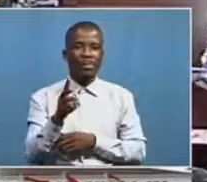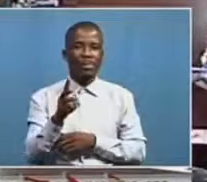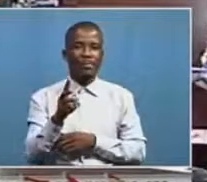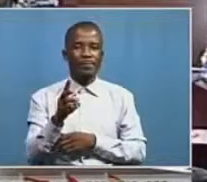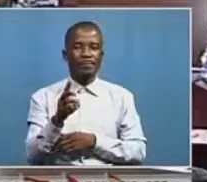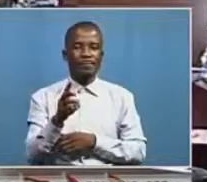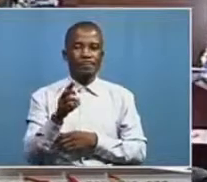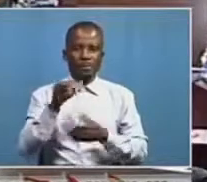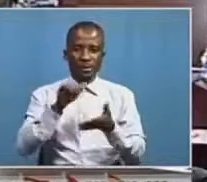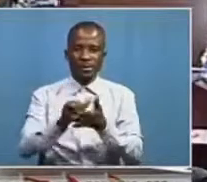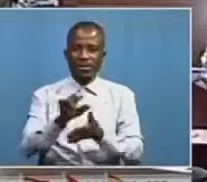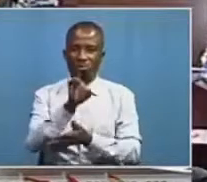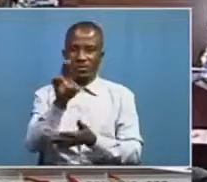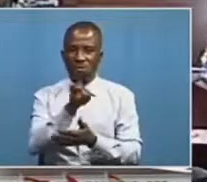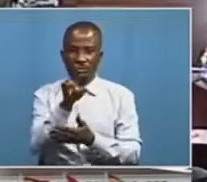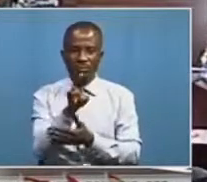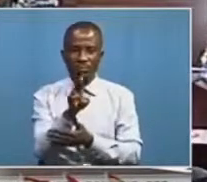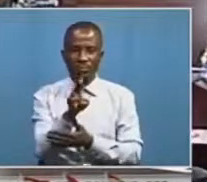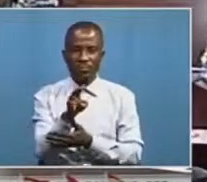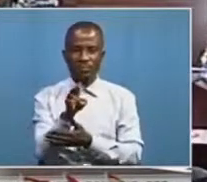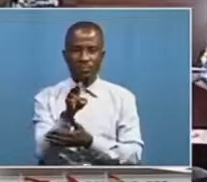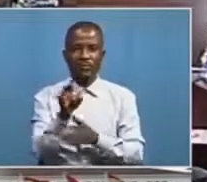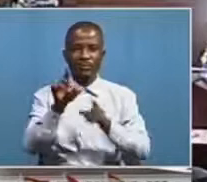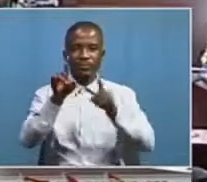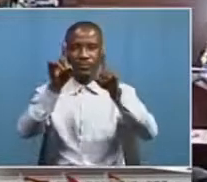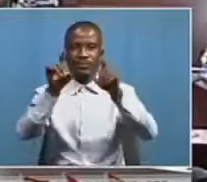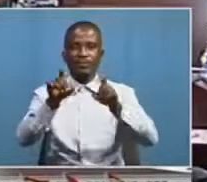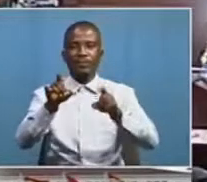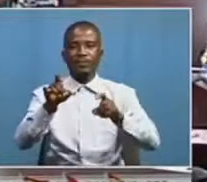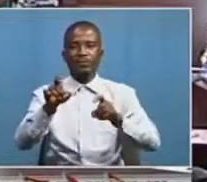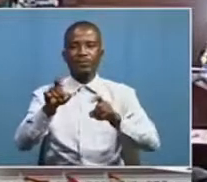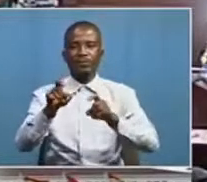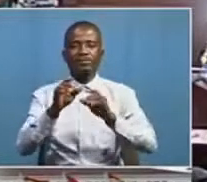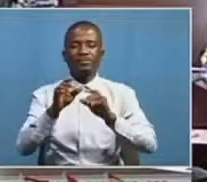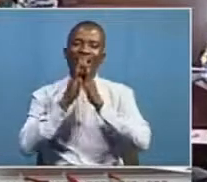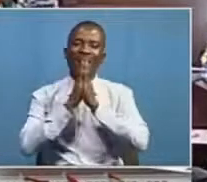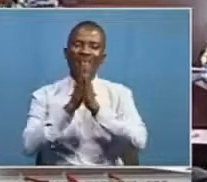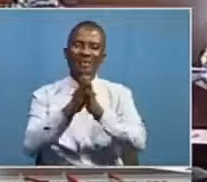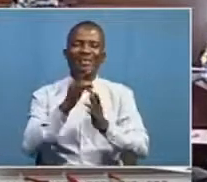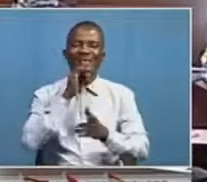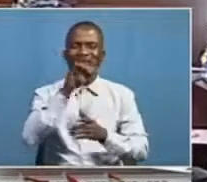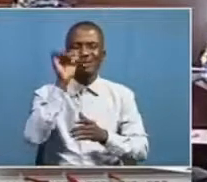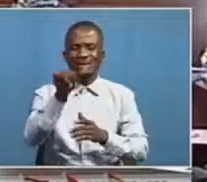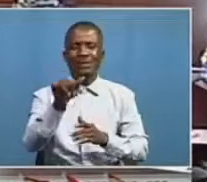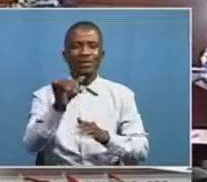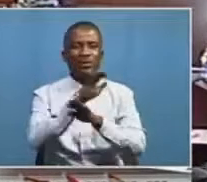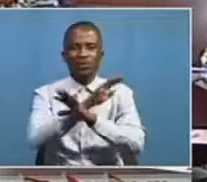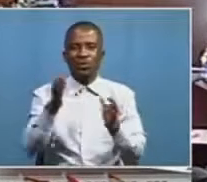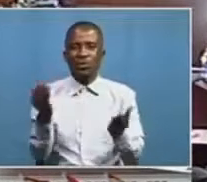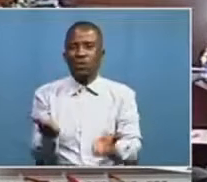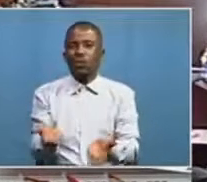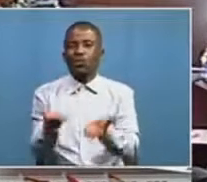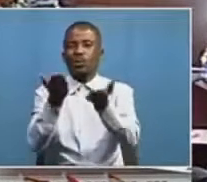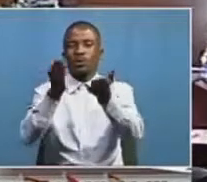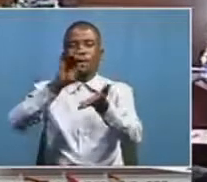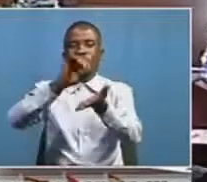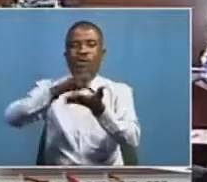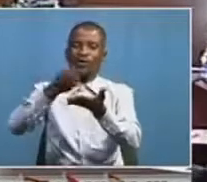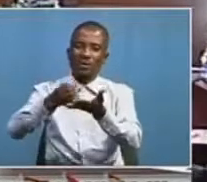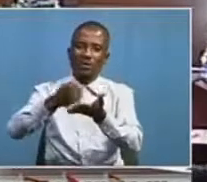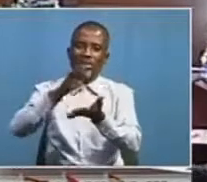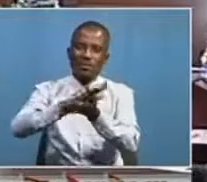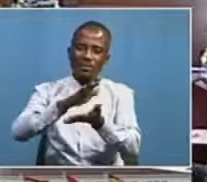that were cast at the polling stations. Question, I am saying that you have not provided any basis for